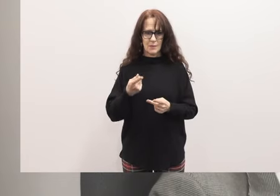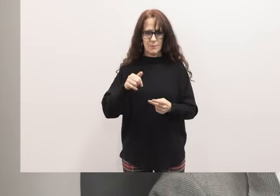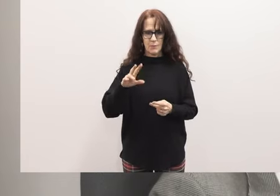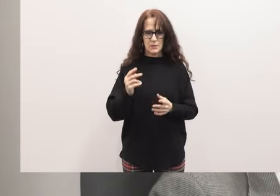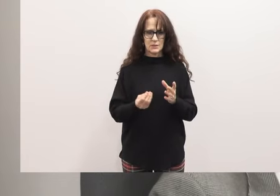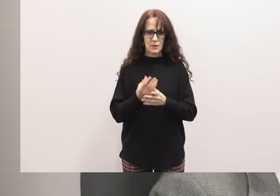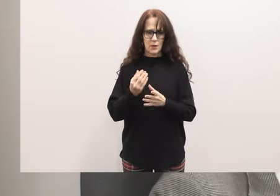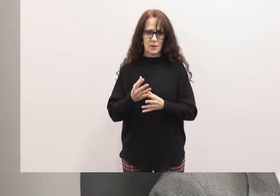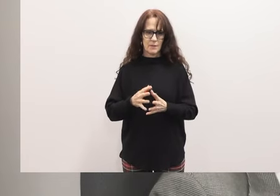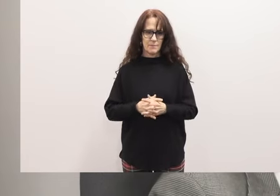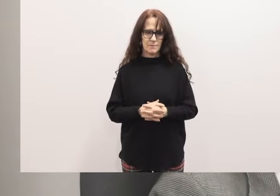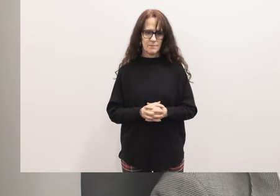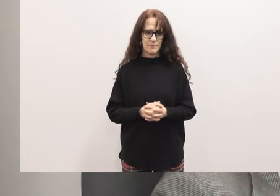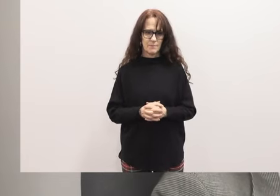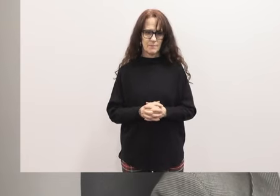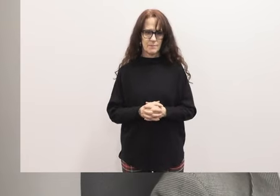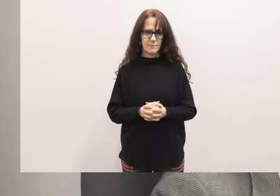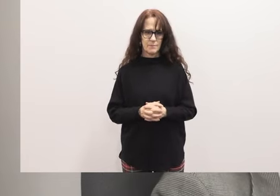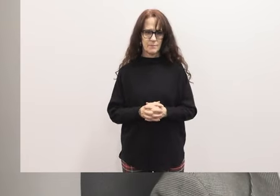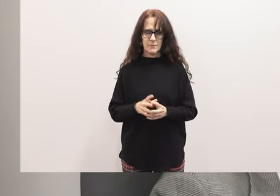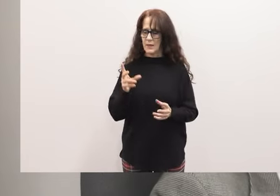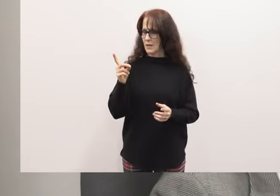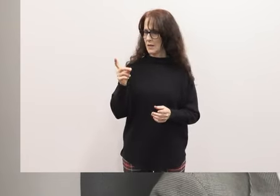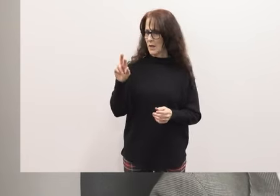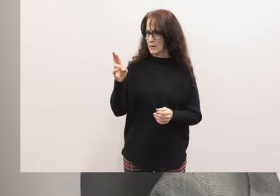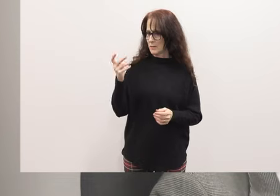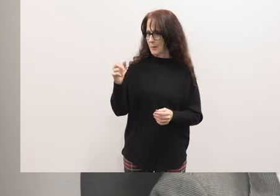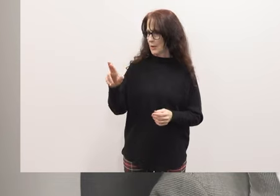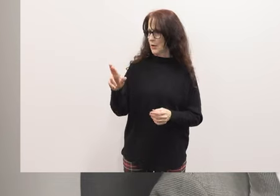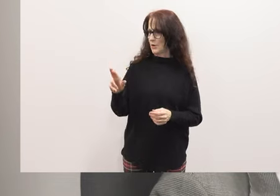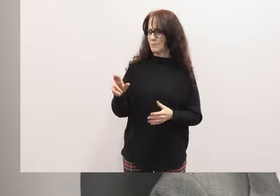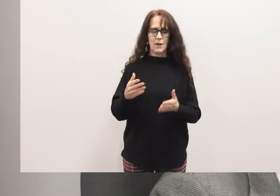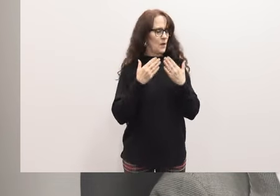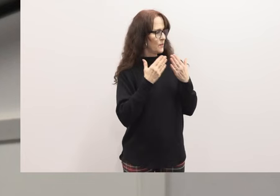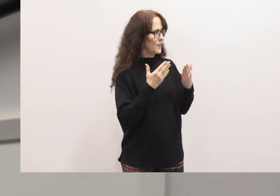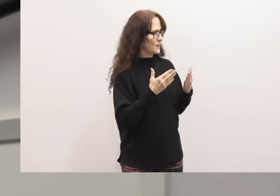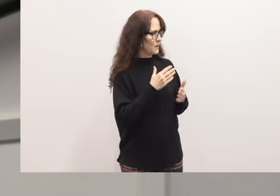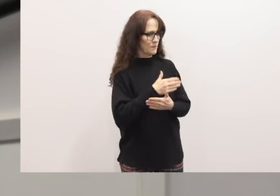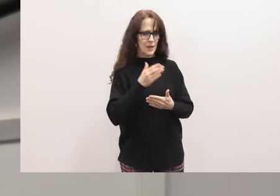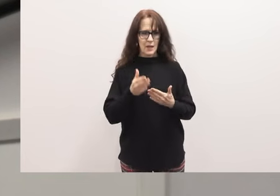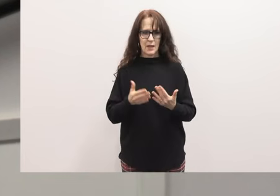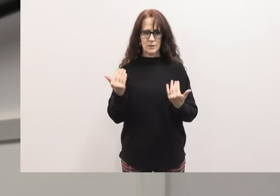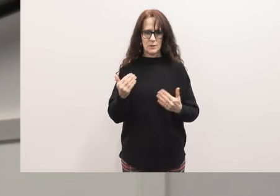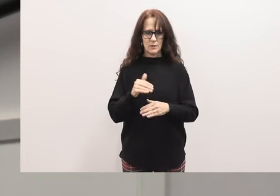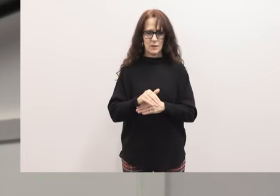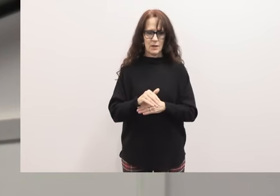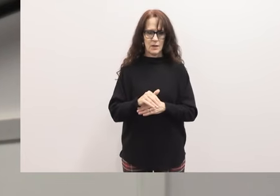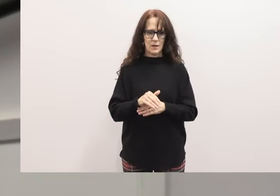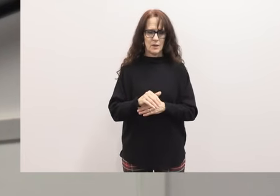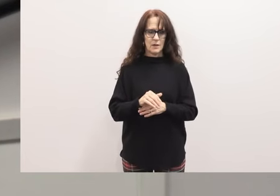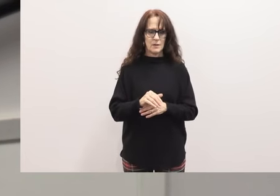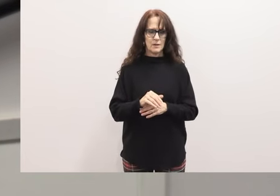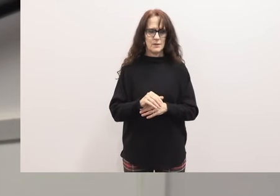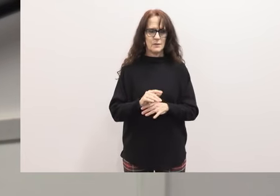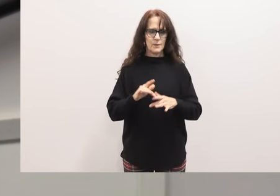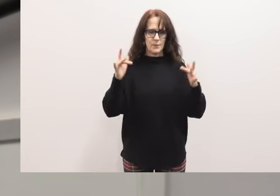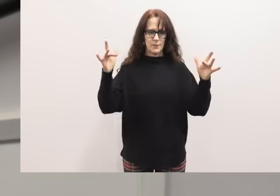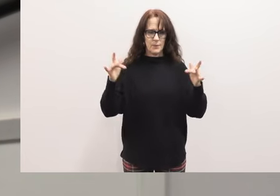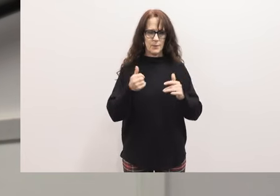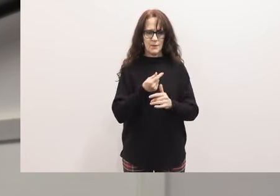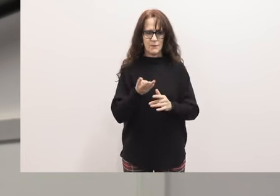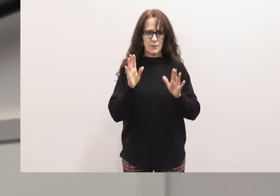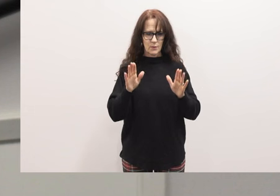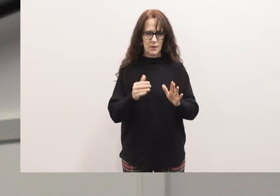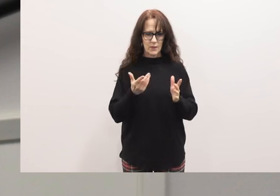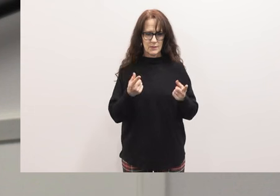Garden. Dr. Baker. Thank you. I'll just end the evening highlighting a couple of fabulous things also